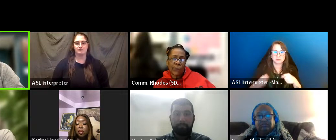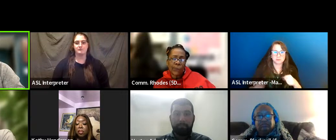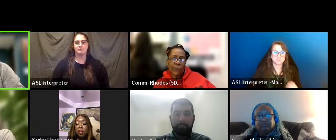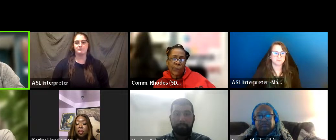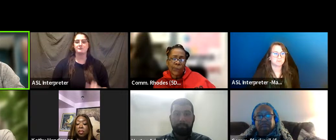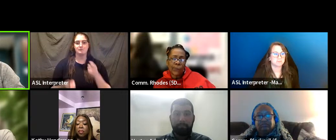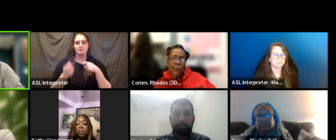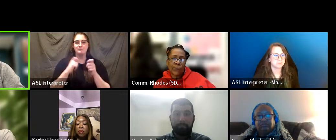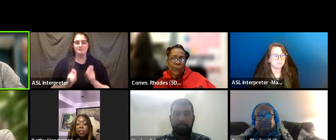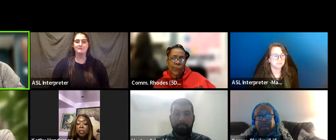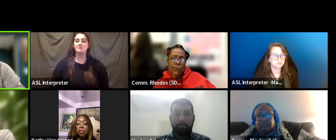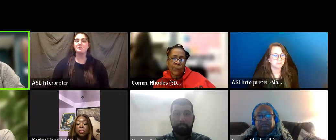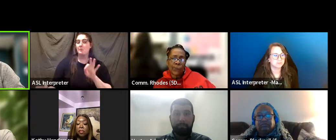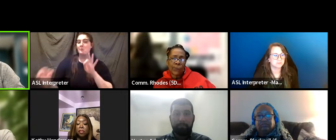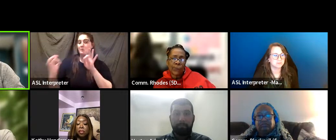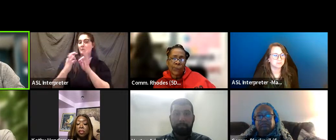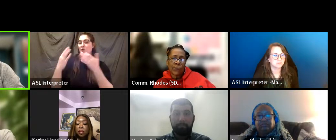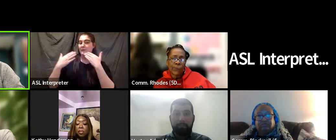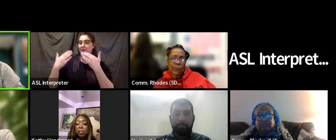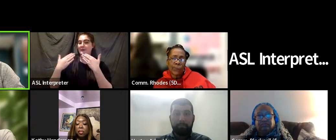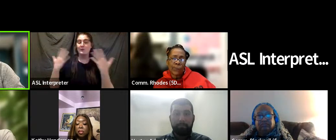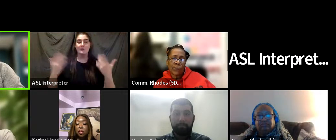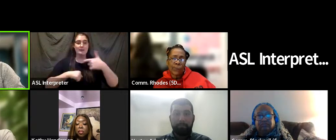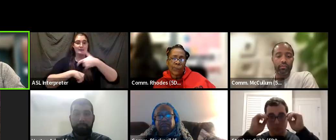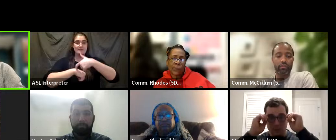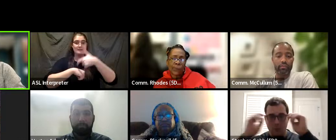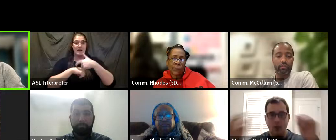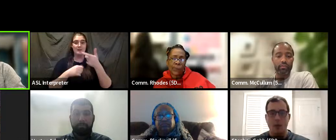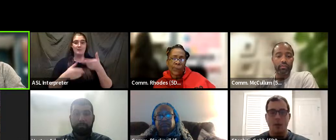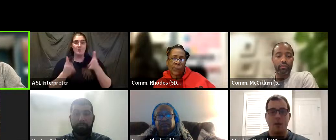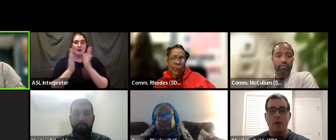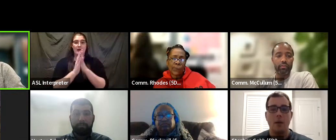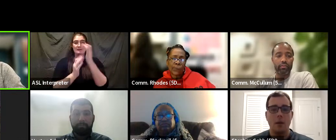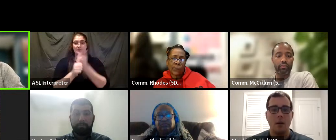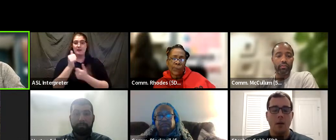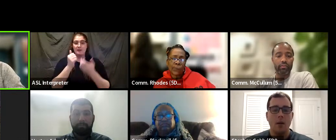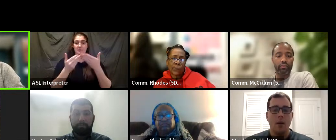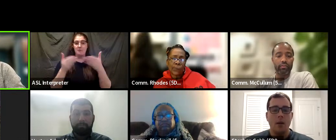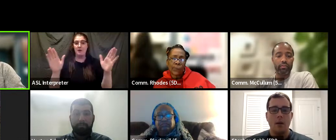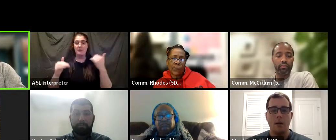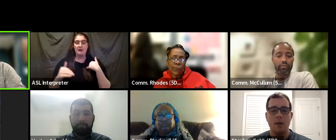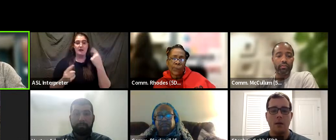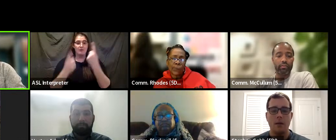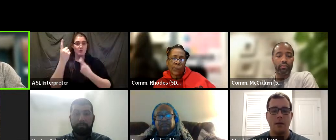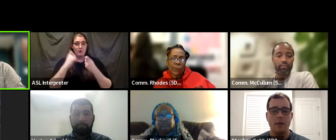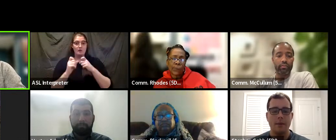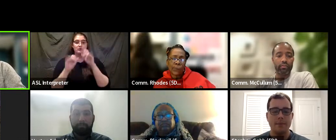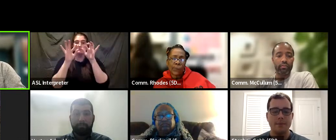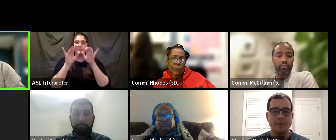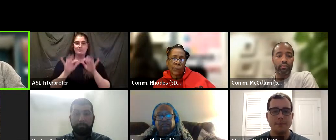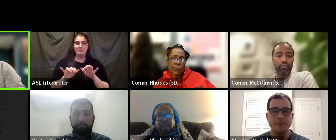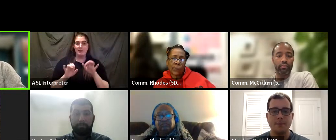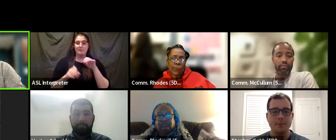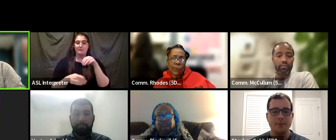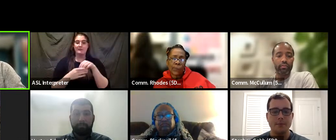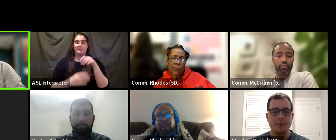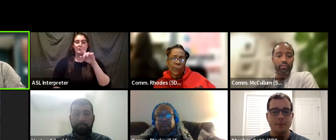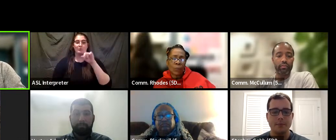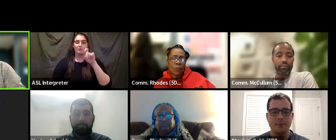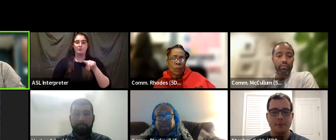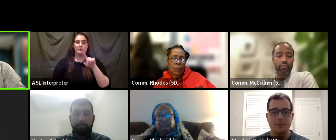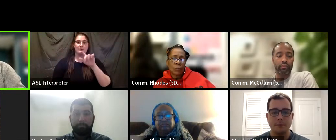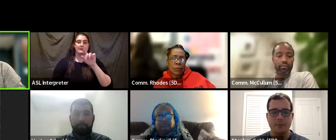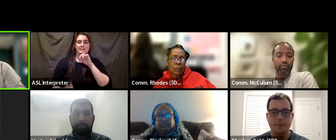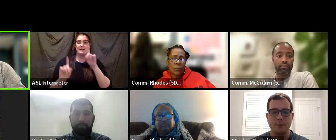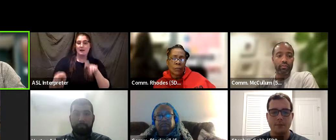Perfect. Thank you, Captain. You're At this welcome. time, I'll ask if any of the public has any questions to drop them in the Q&A function in the Zoom. If you're a